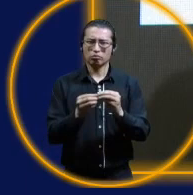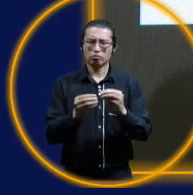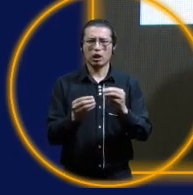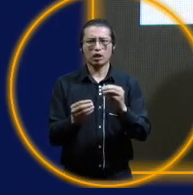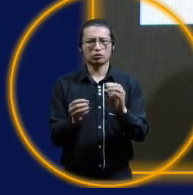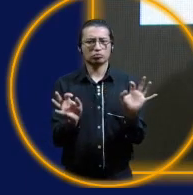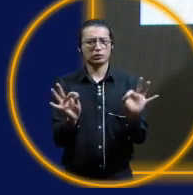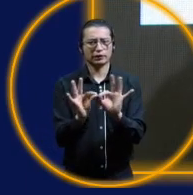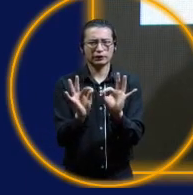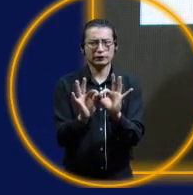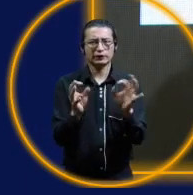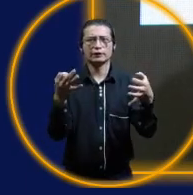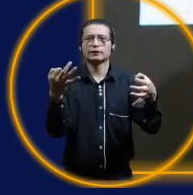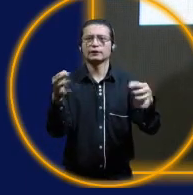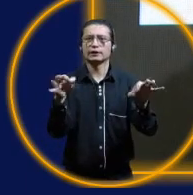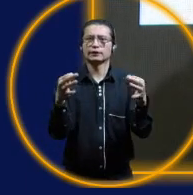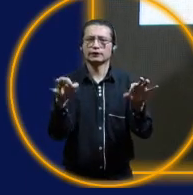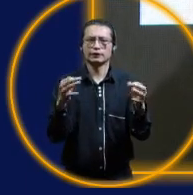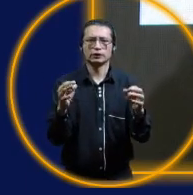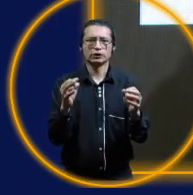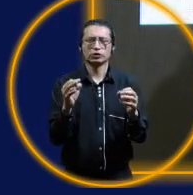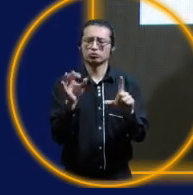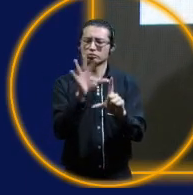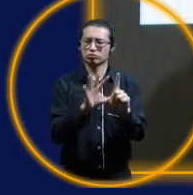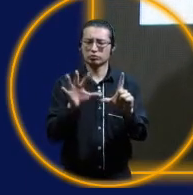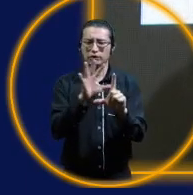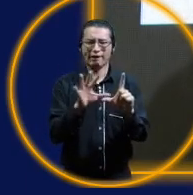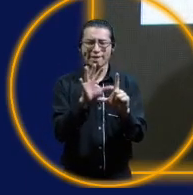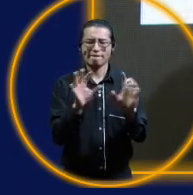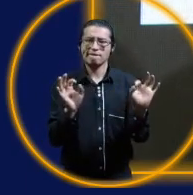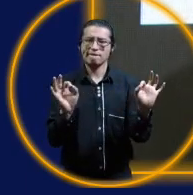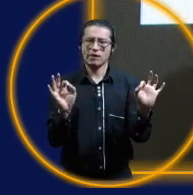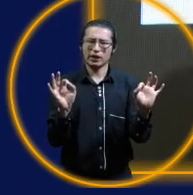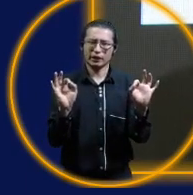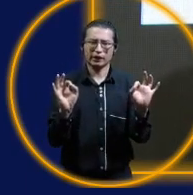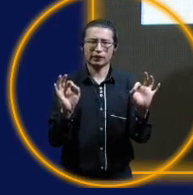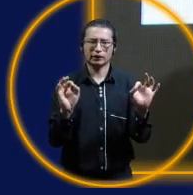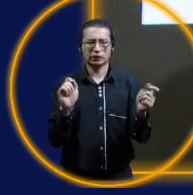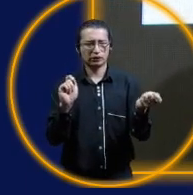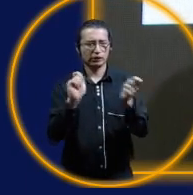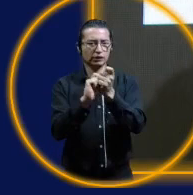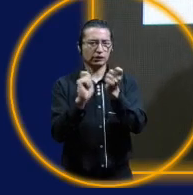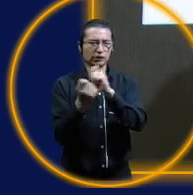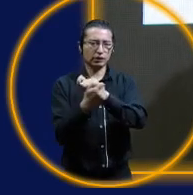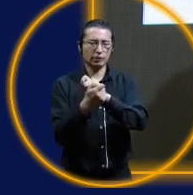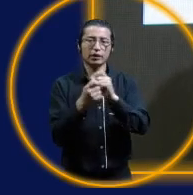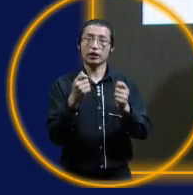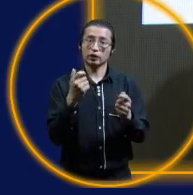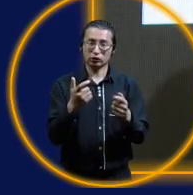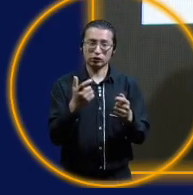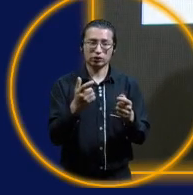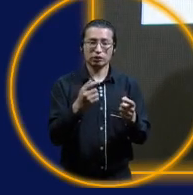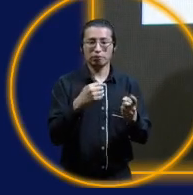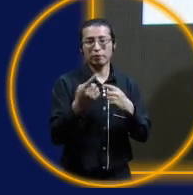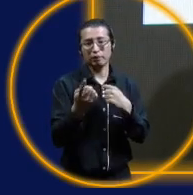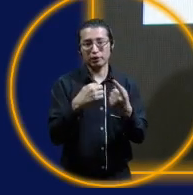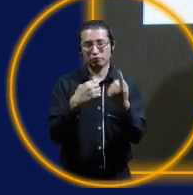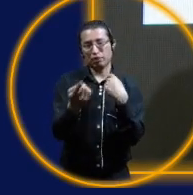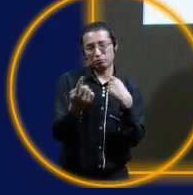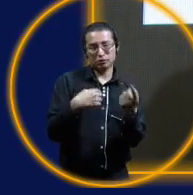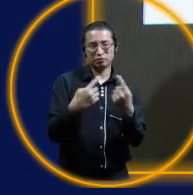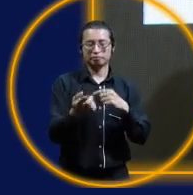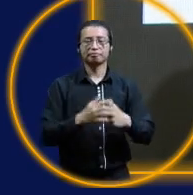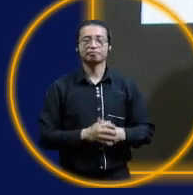and editing, more intimate. And it just goes back and forth and back and forth. So it